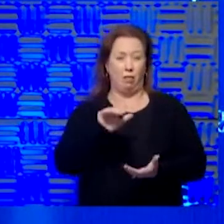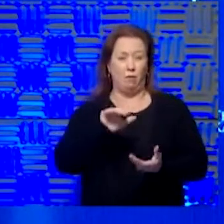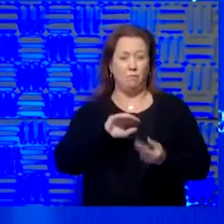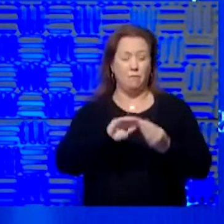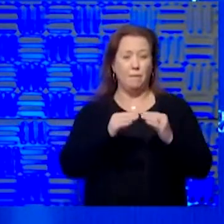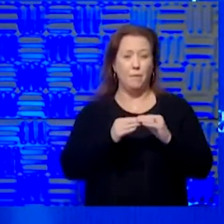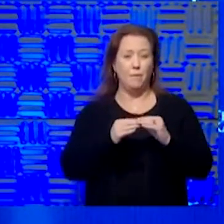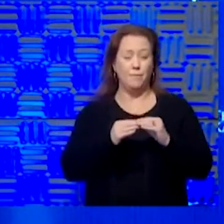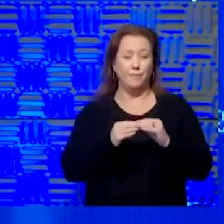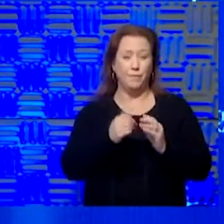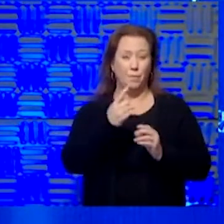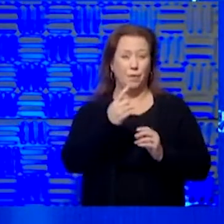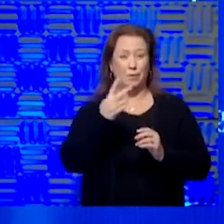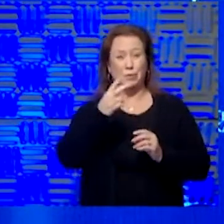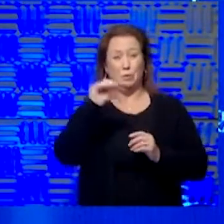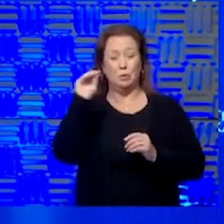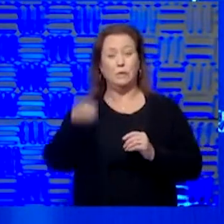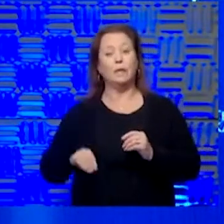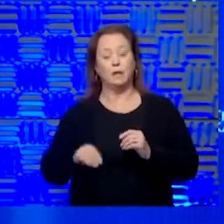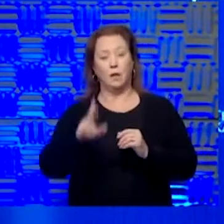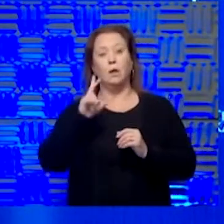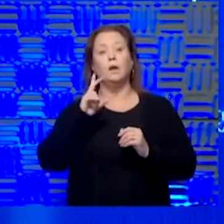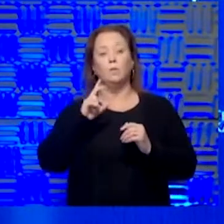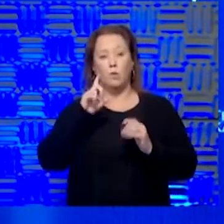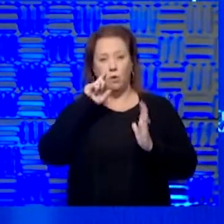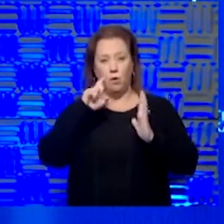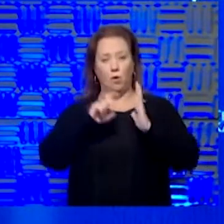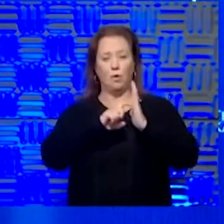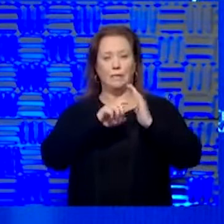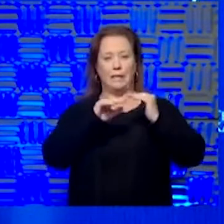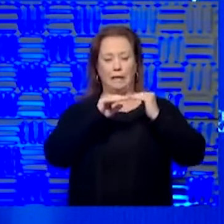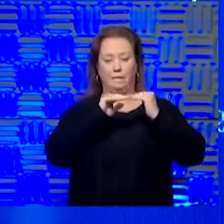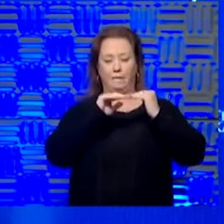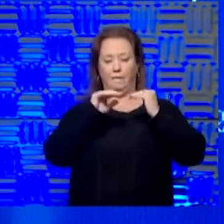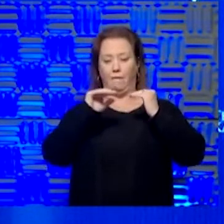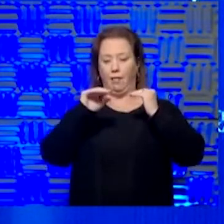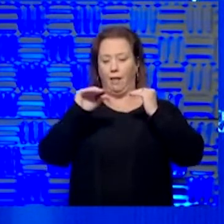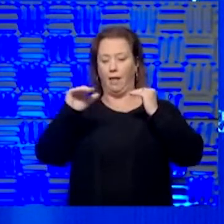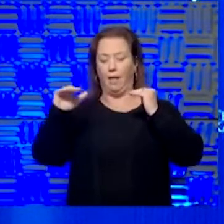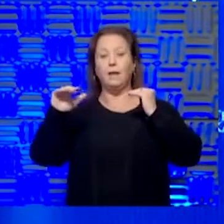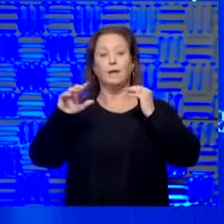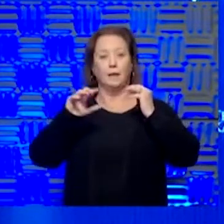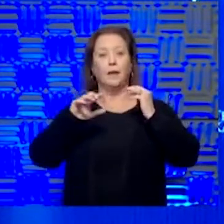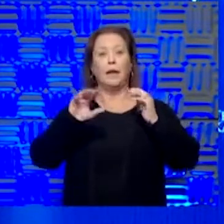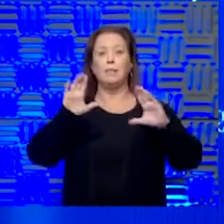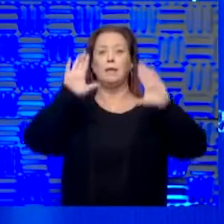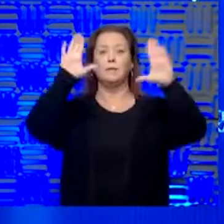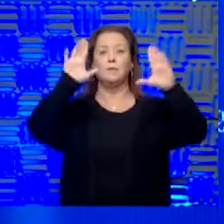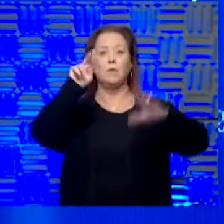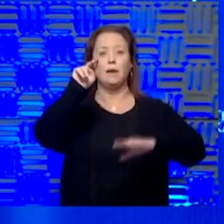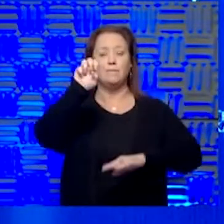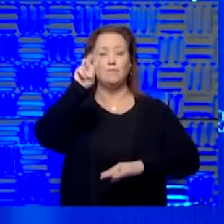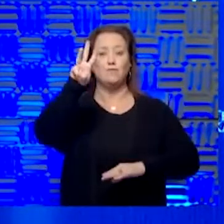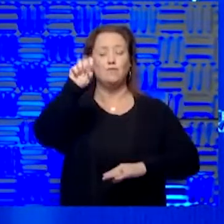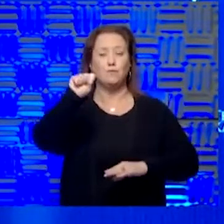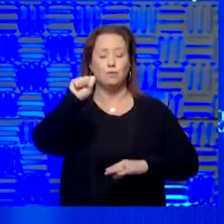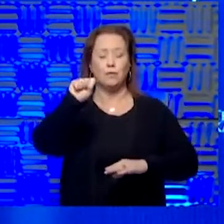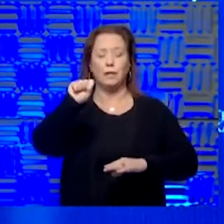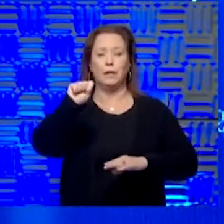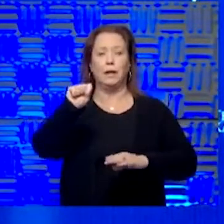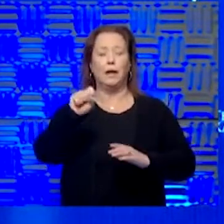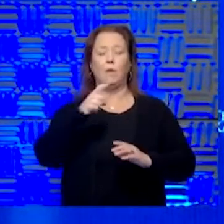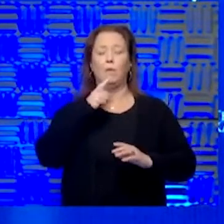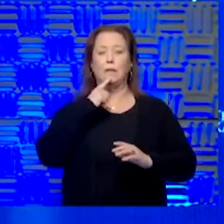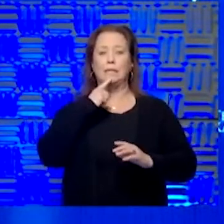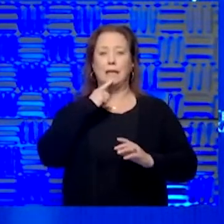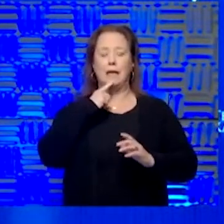Mm-hmm. We are seeing the flattening of the curve. I mean, we just are, and that's great news. And just, may I say,